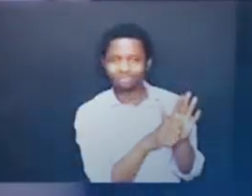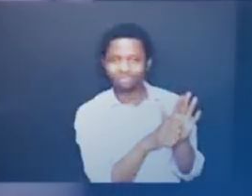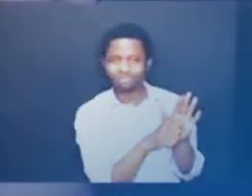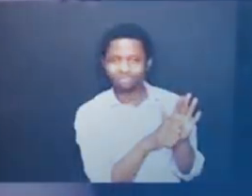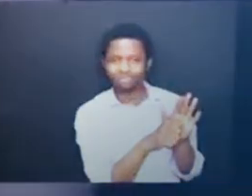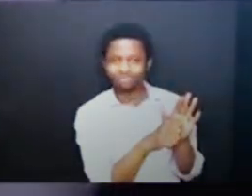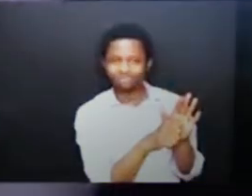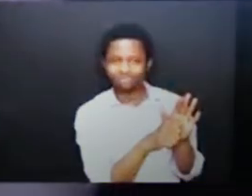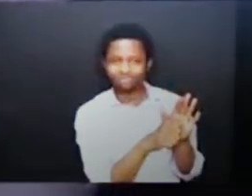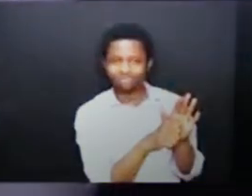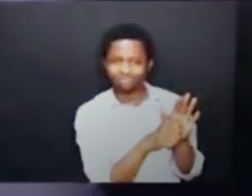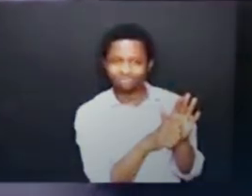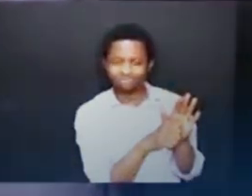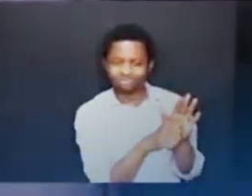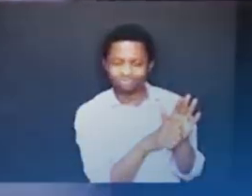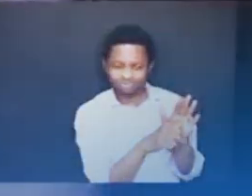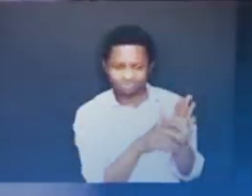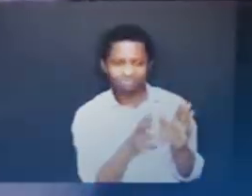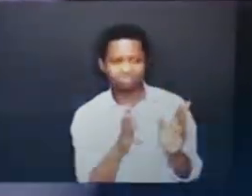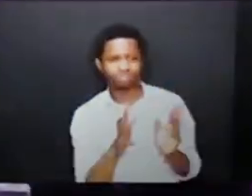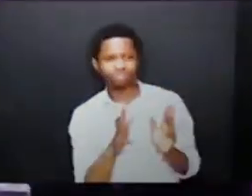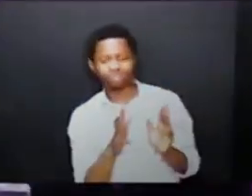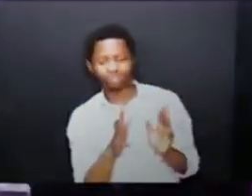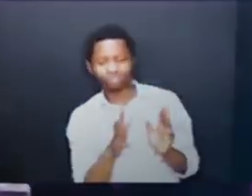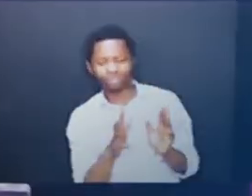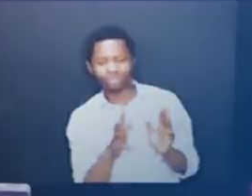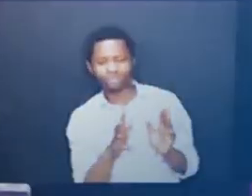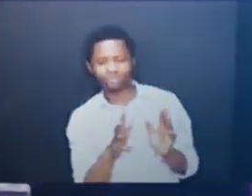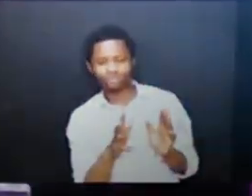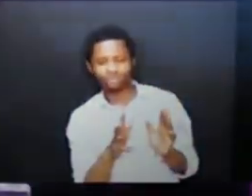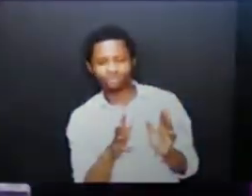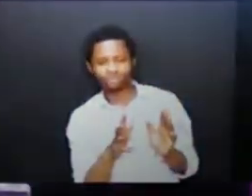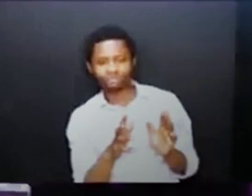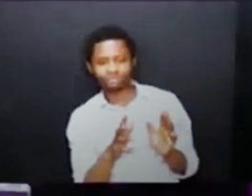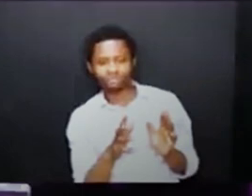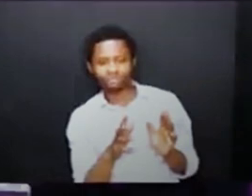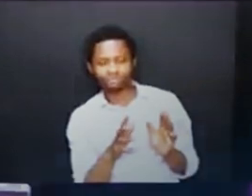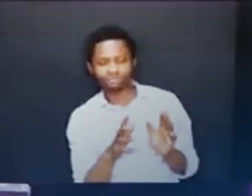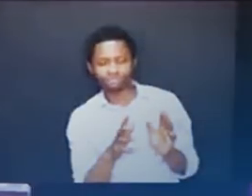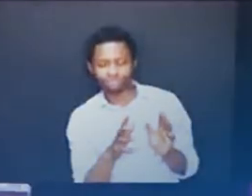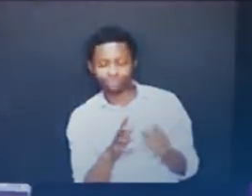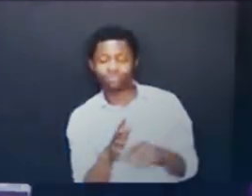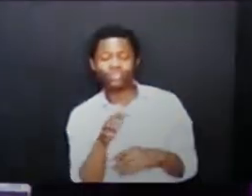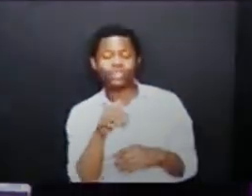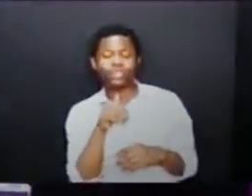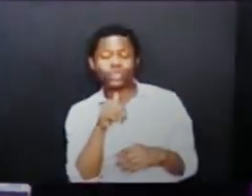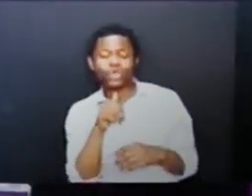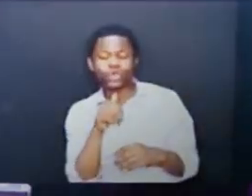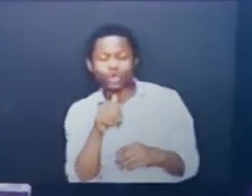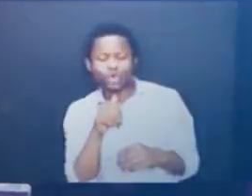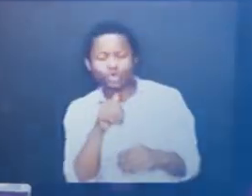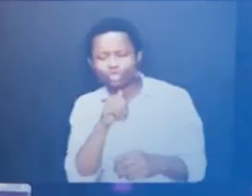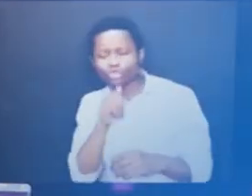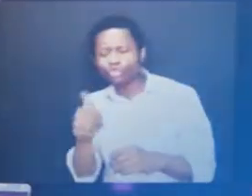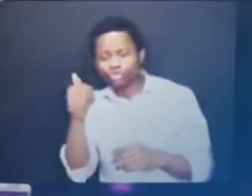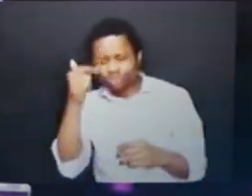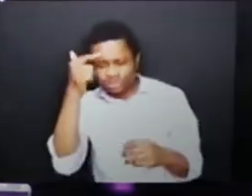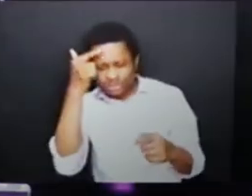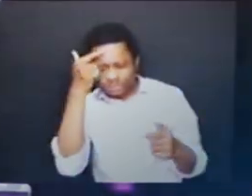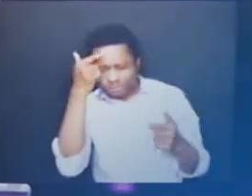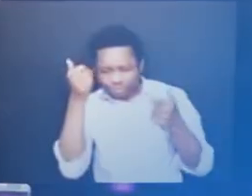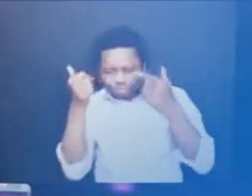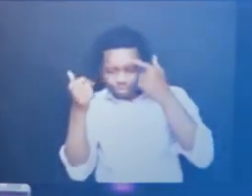so much about the fact that they were naked that caused them to hide.